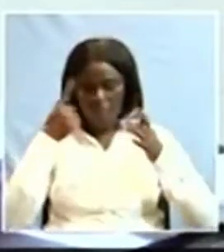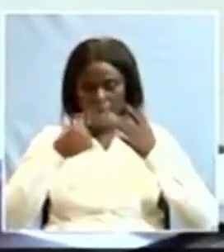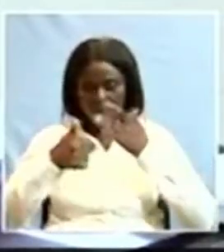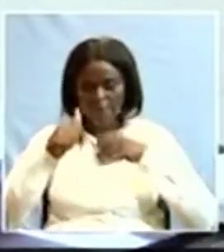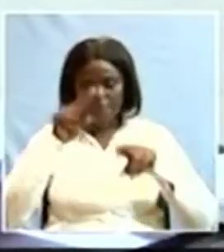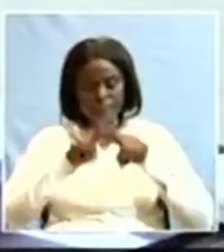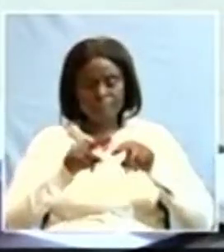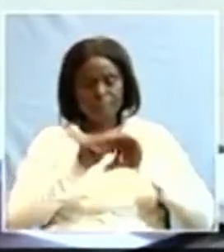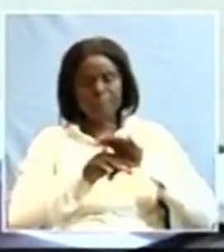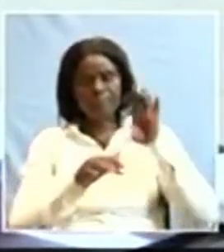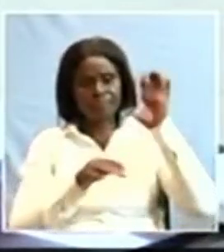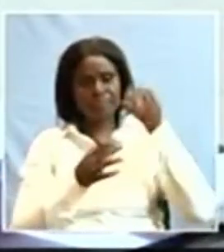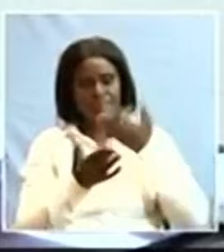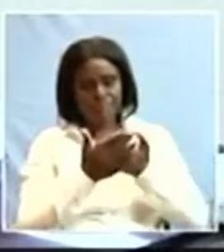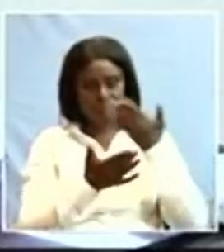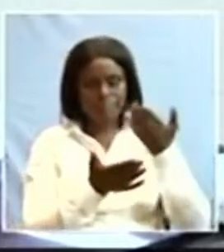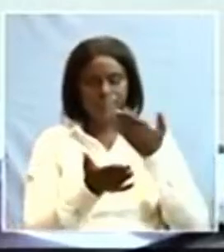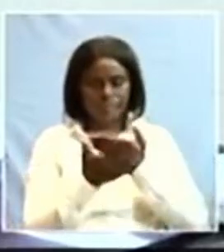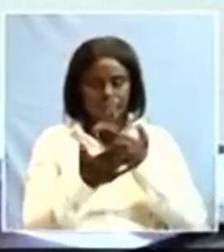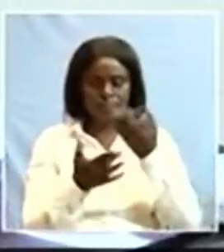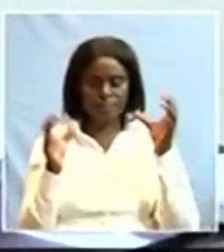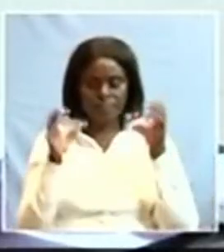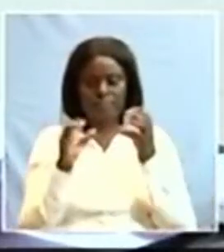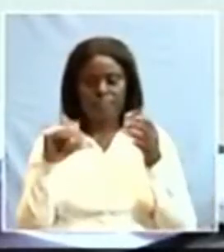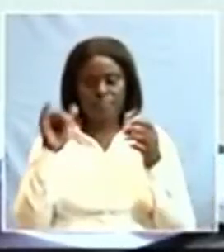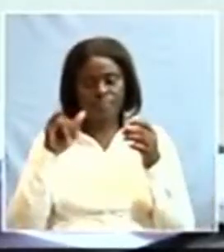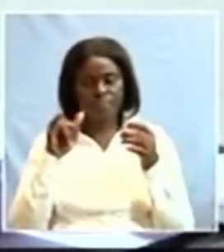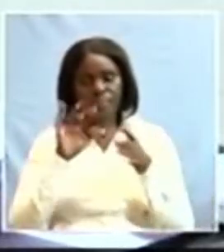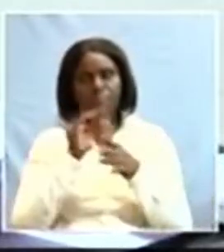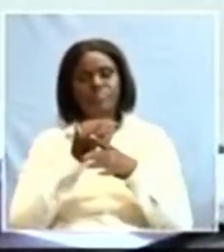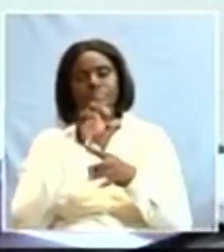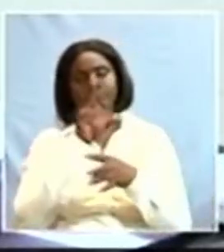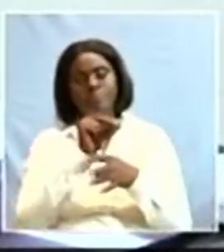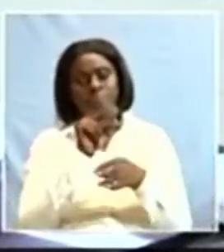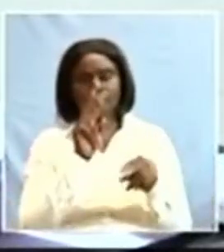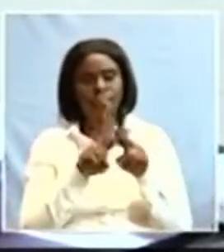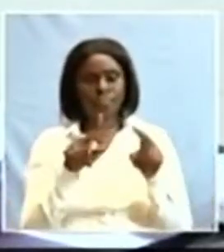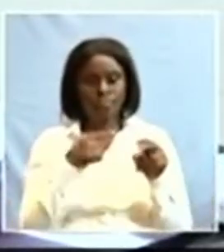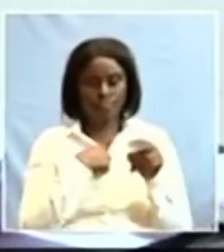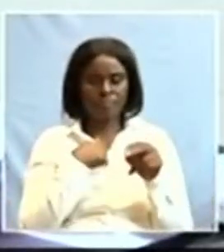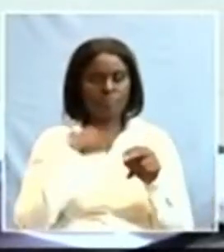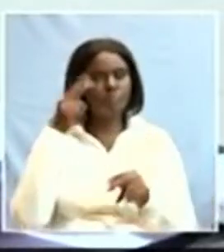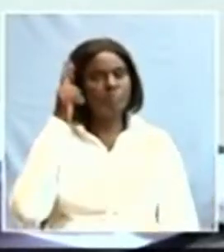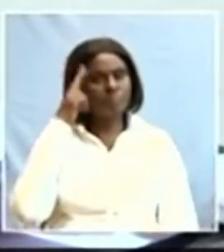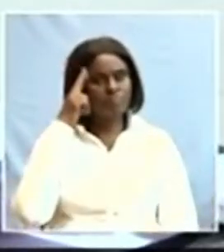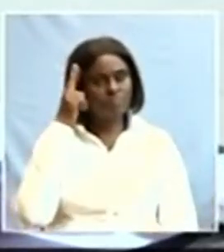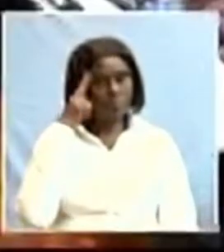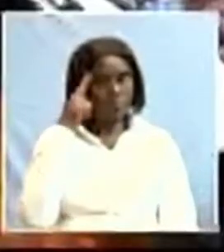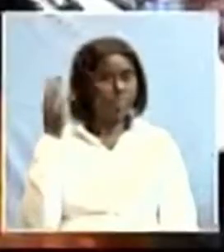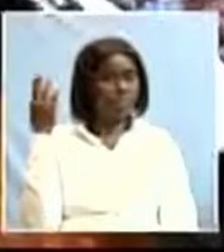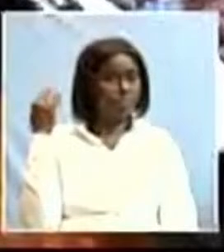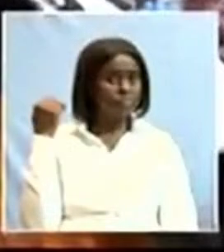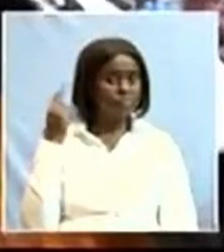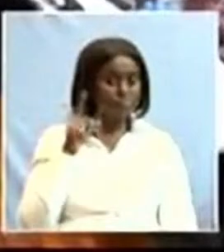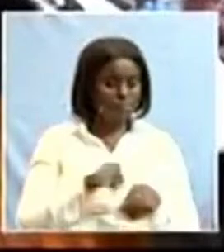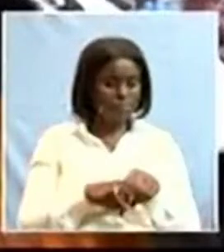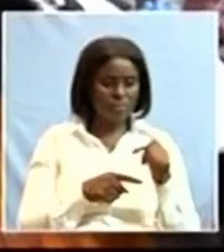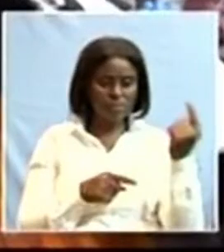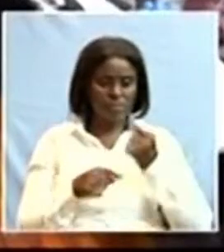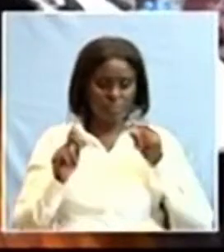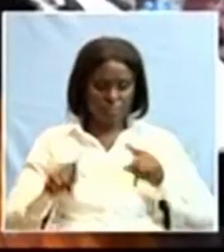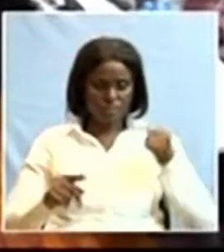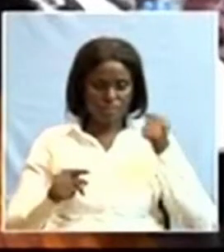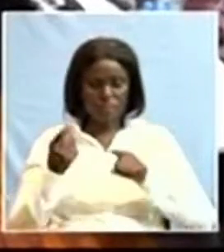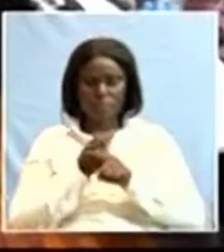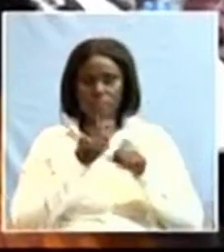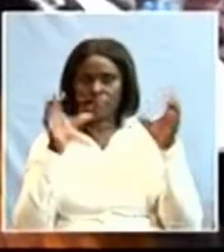at the province procurement committee? Yes or no? Chair, I remember last time, the only person who was coming